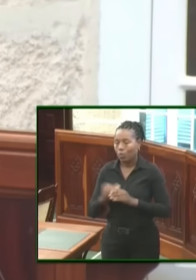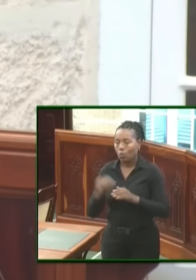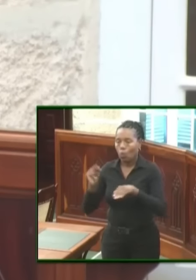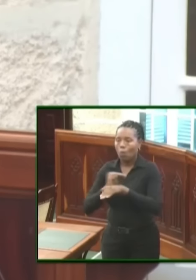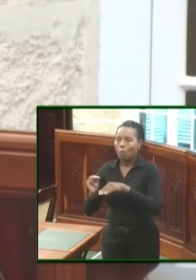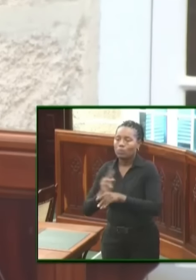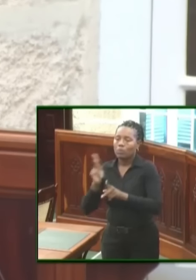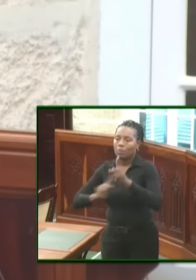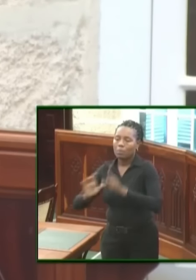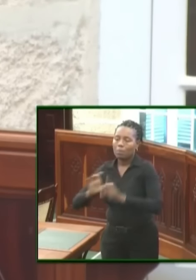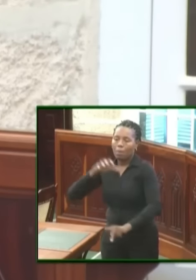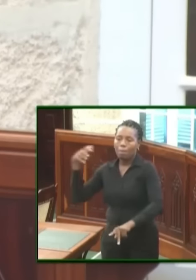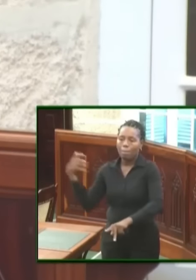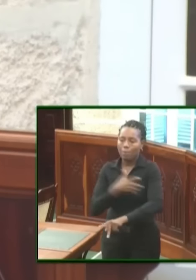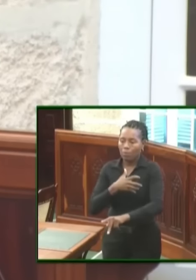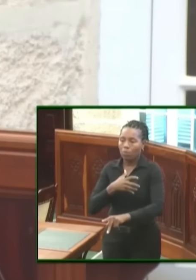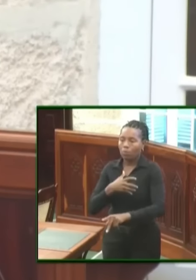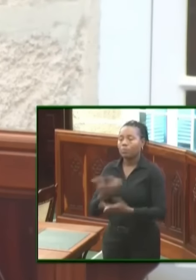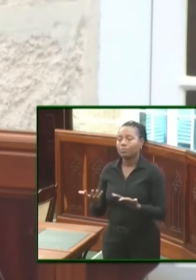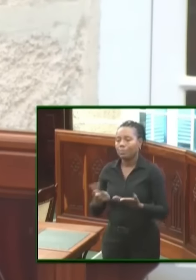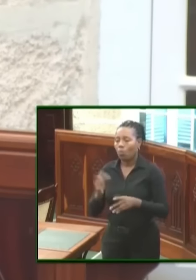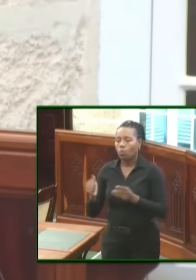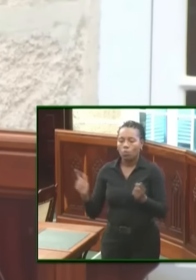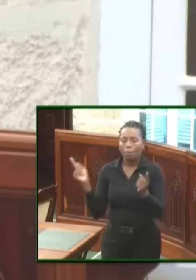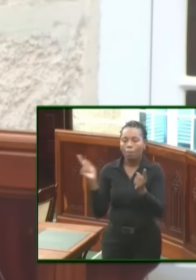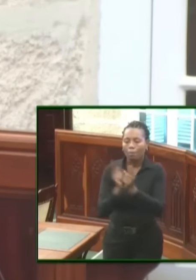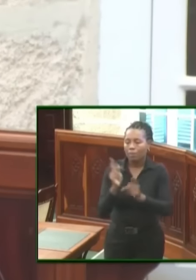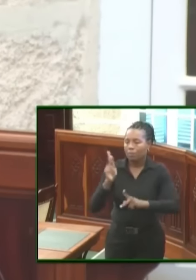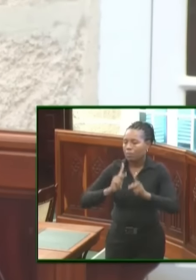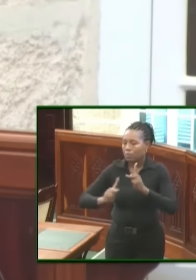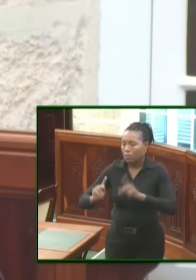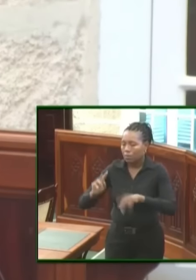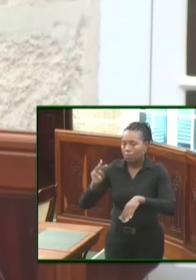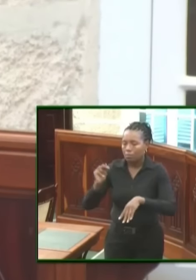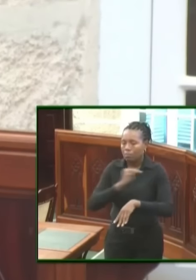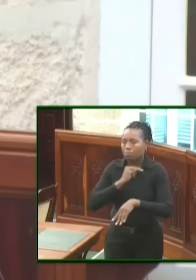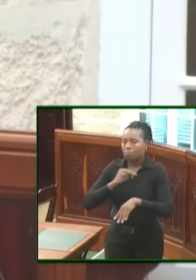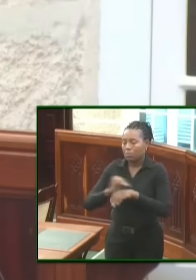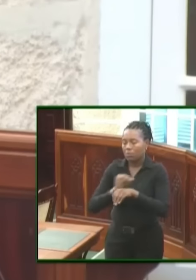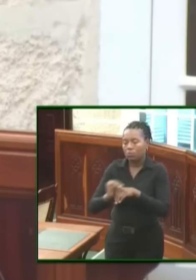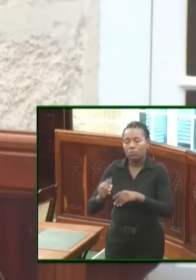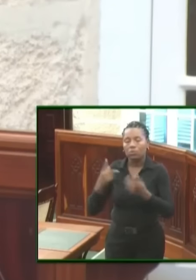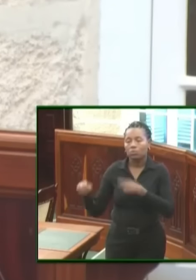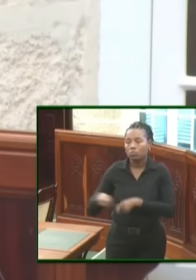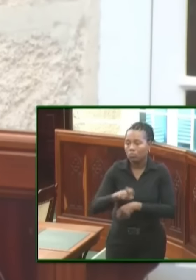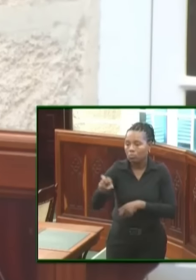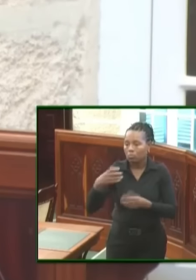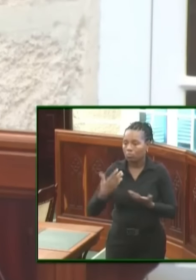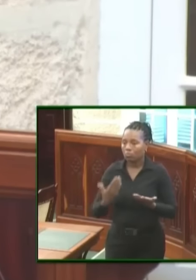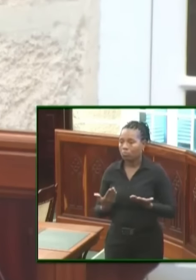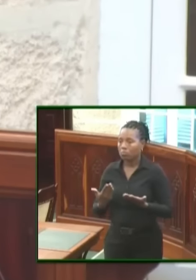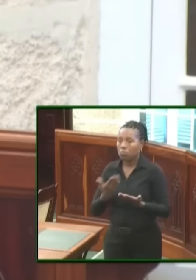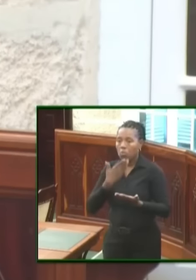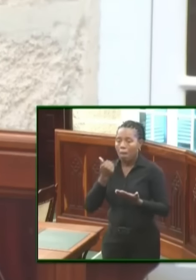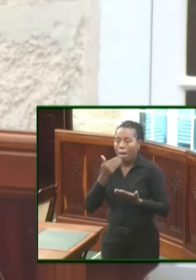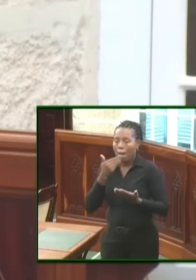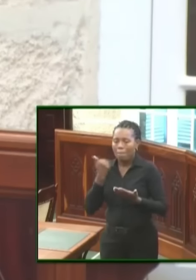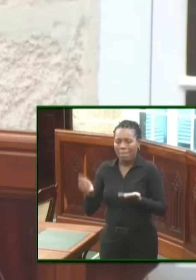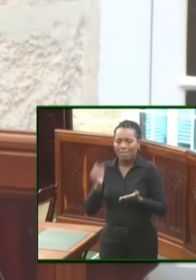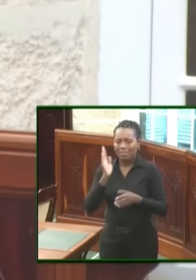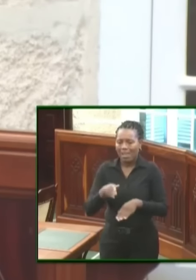meet with the Ministry of Transport and to meet with the transport providers to see how best sustainable mobility can